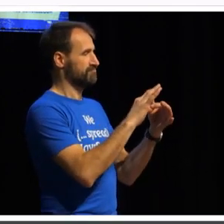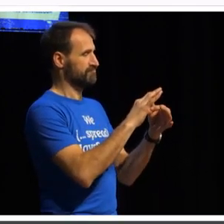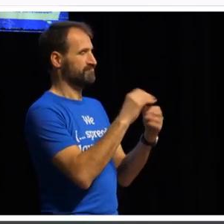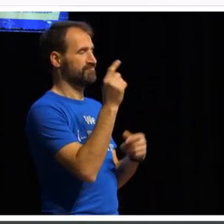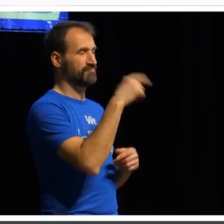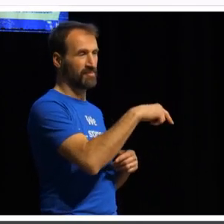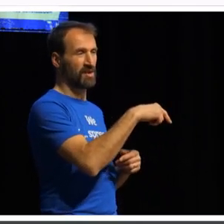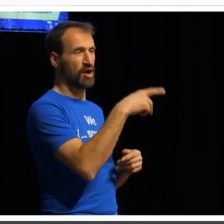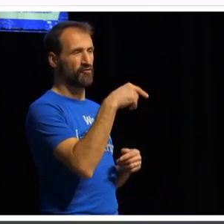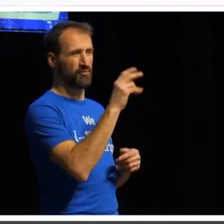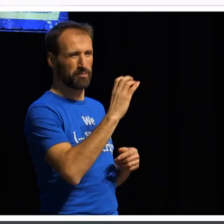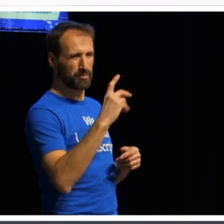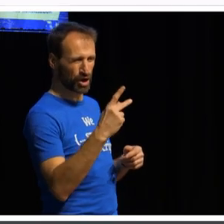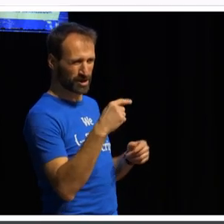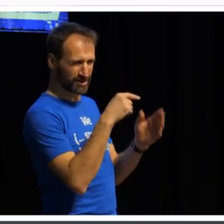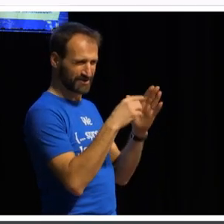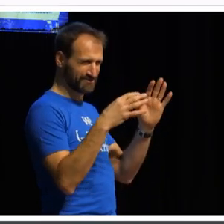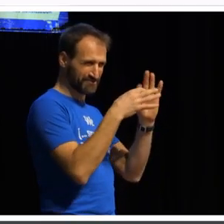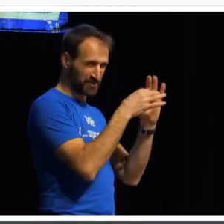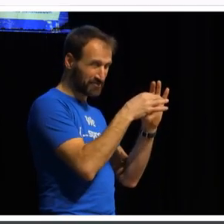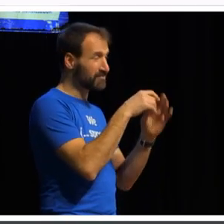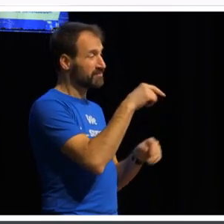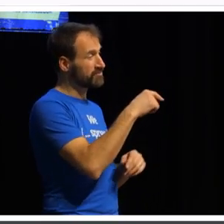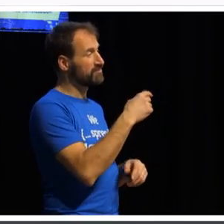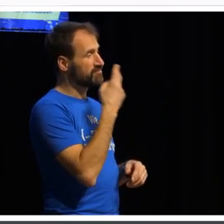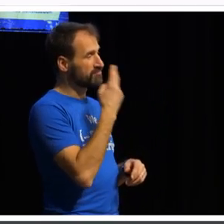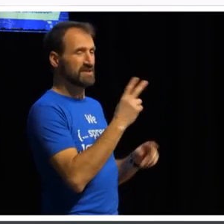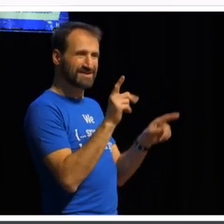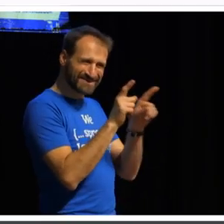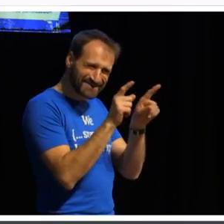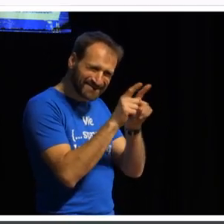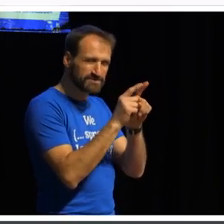In exactly the same way, it's now connected.